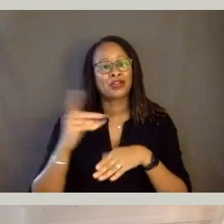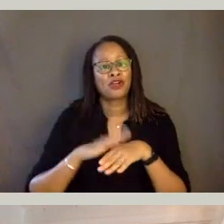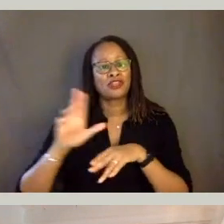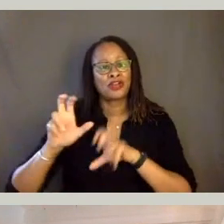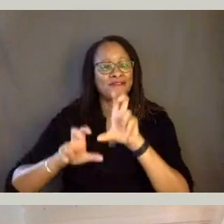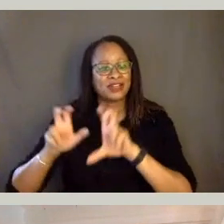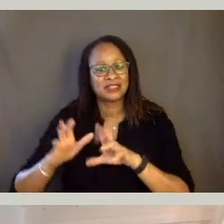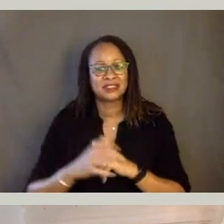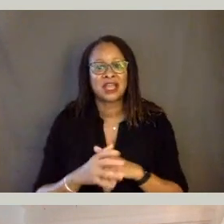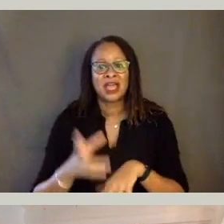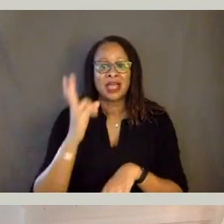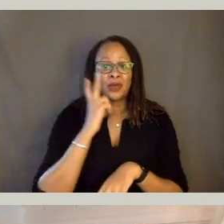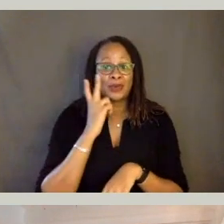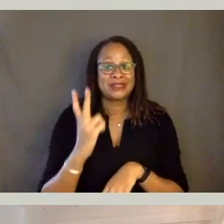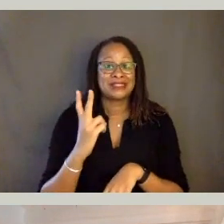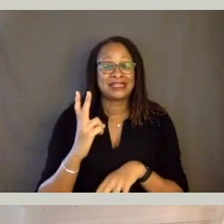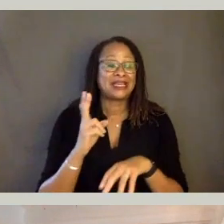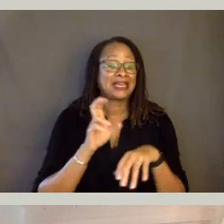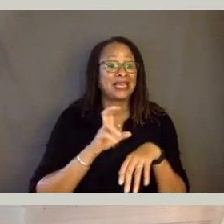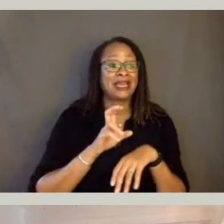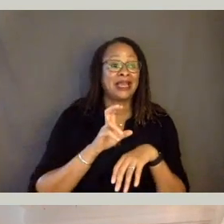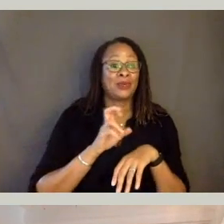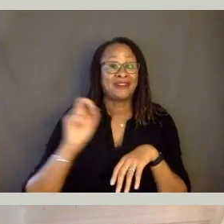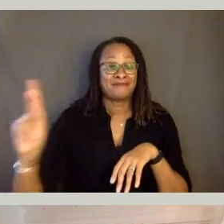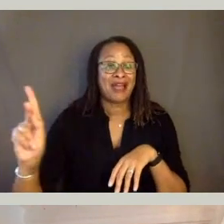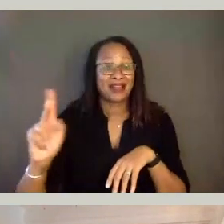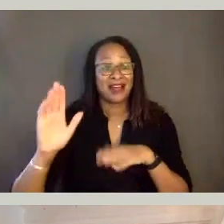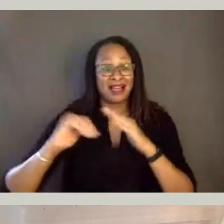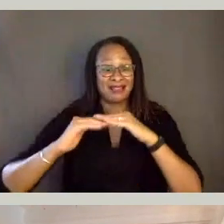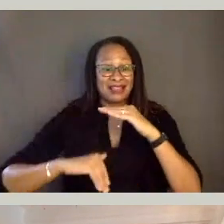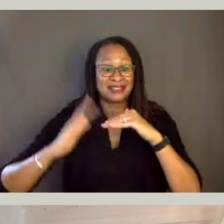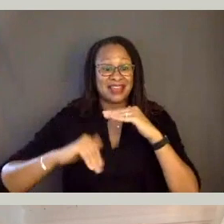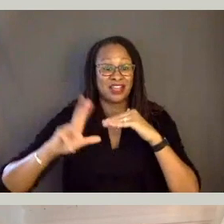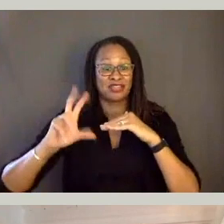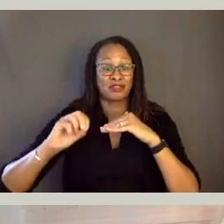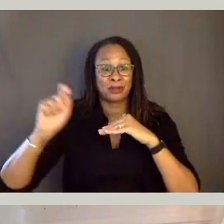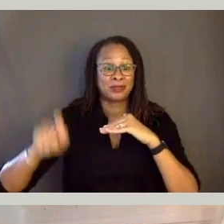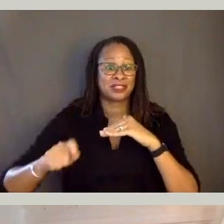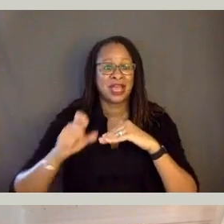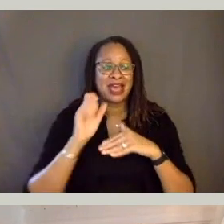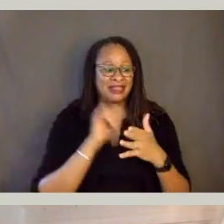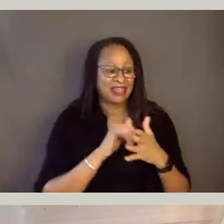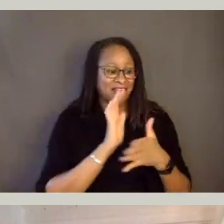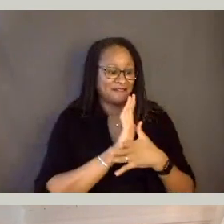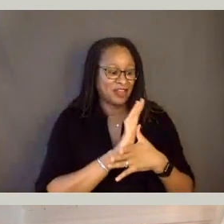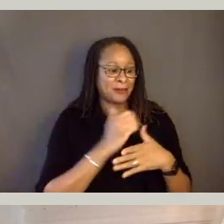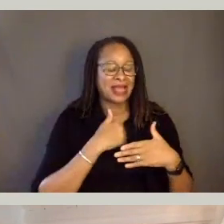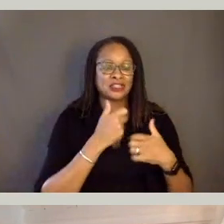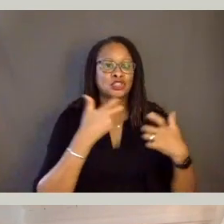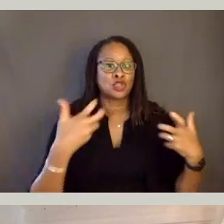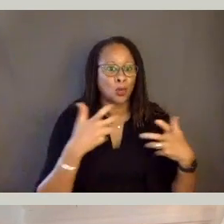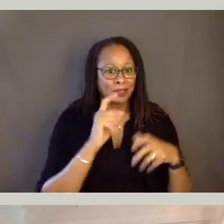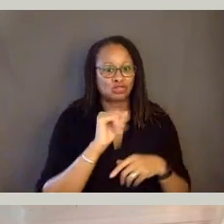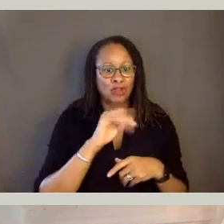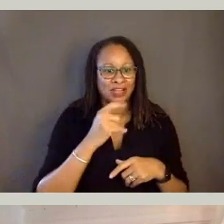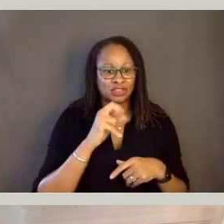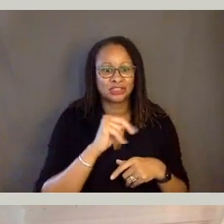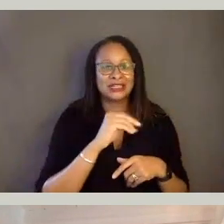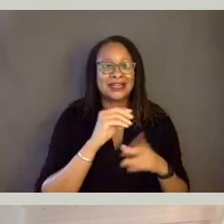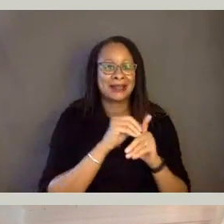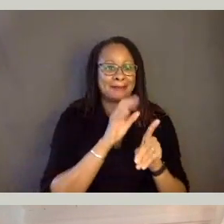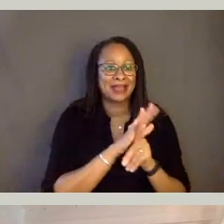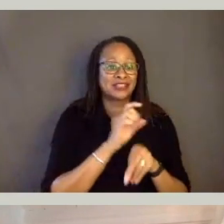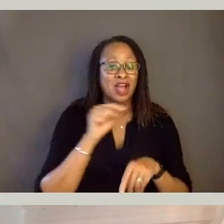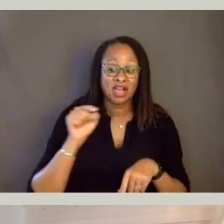we, you know, returned like less than 30% on a film, but had so much traction and impact that those